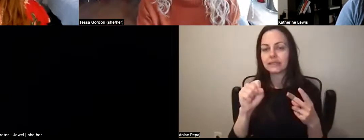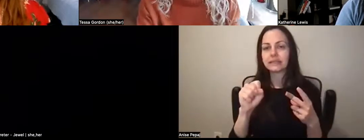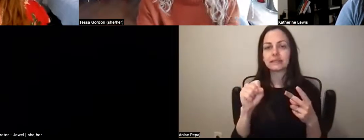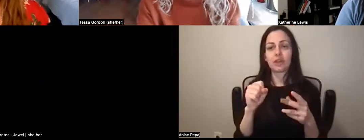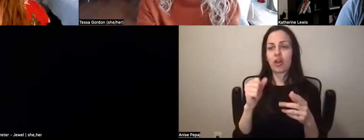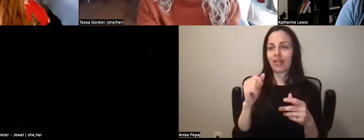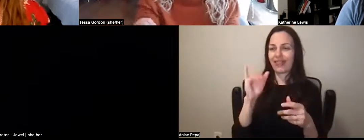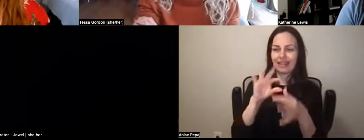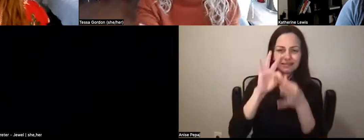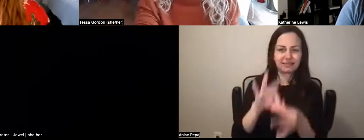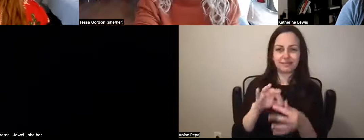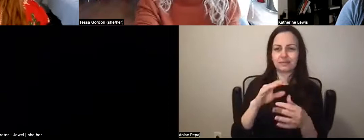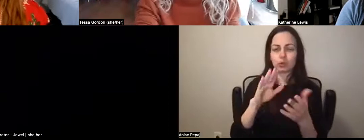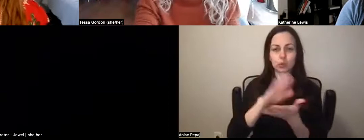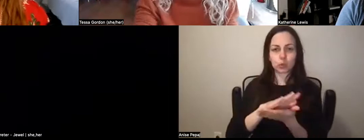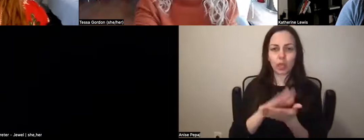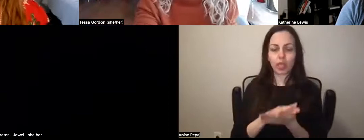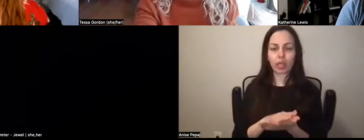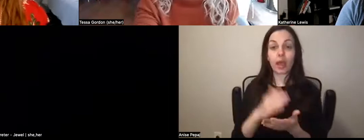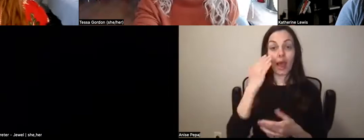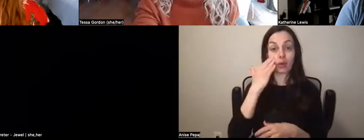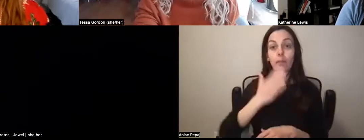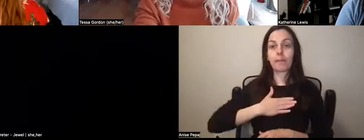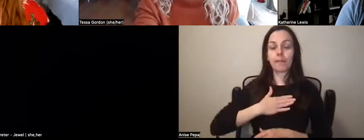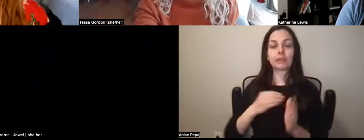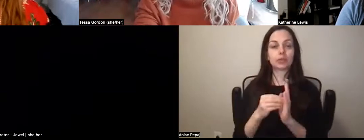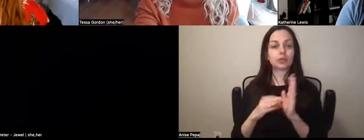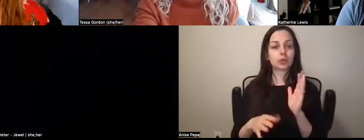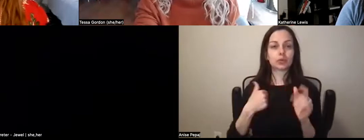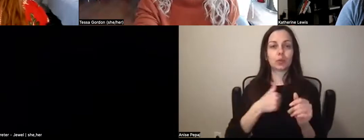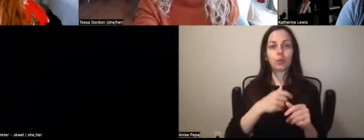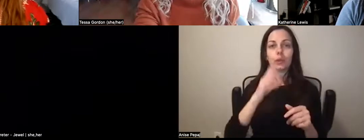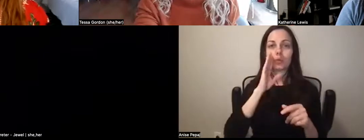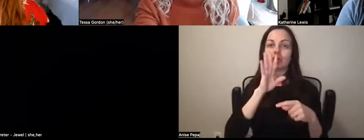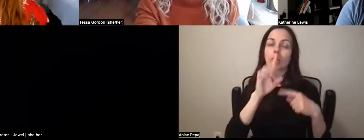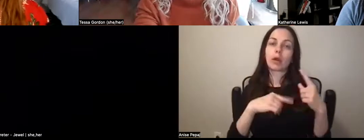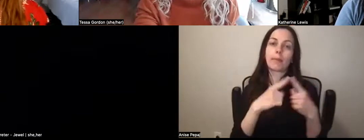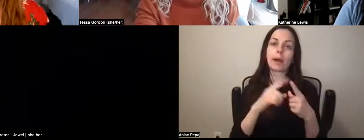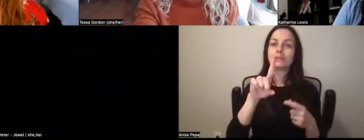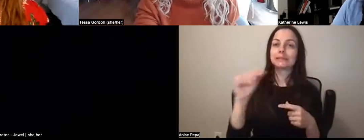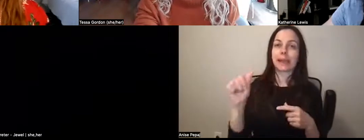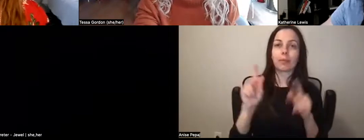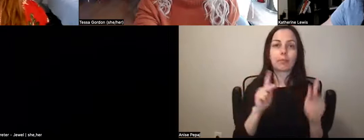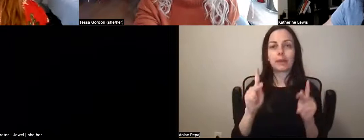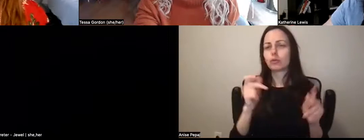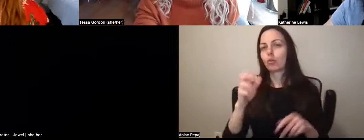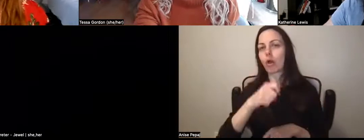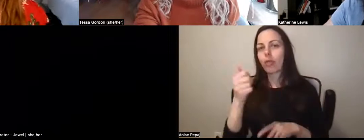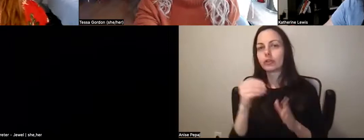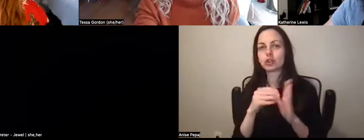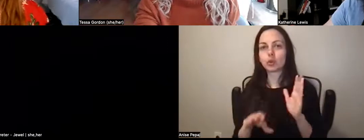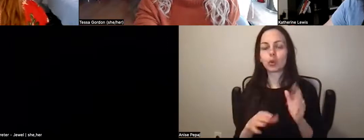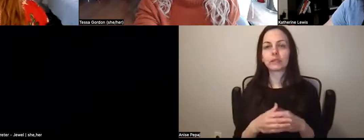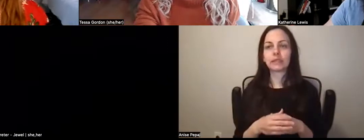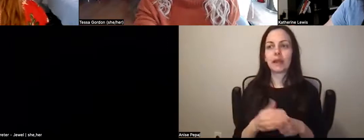sorts. I know that my students, when we would talk about disabled people or other students, there would be this